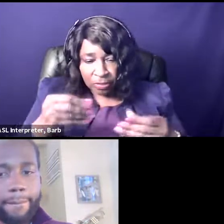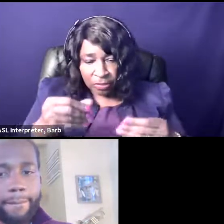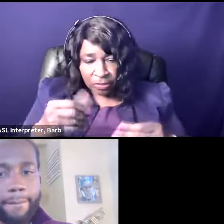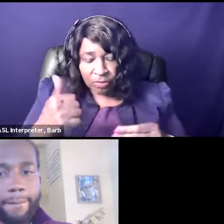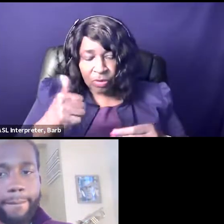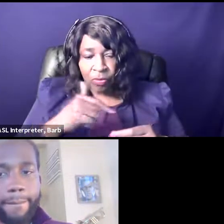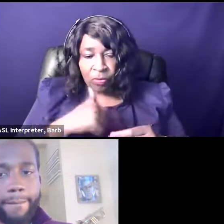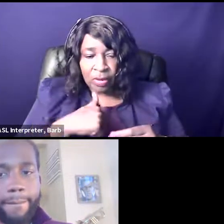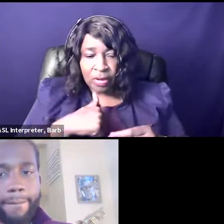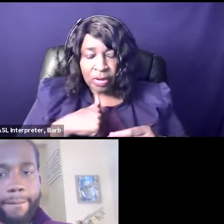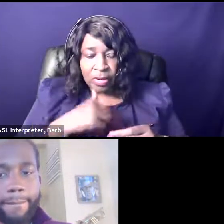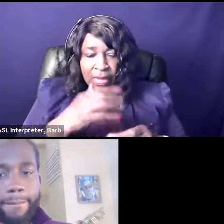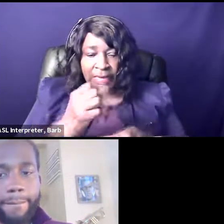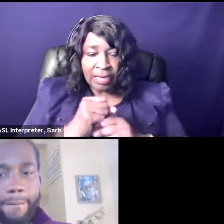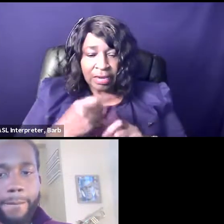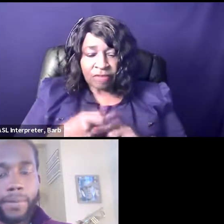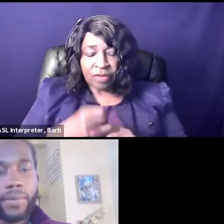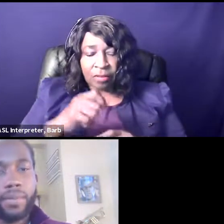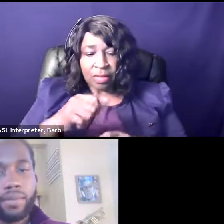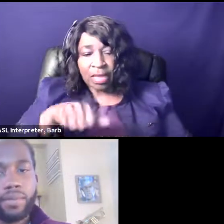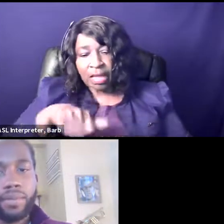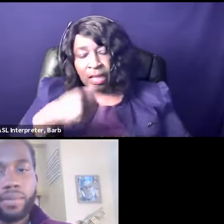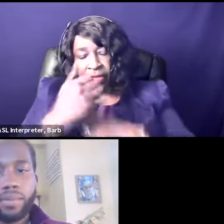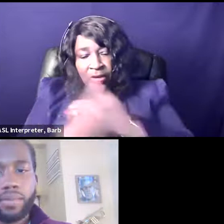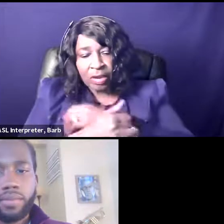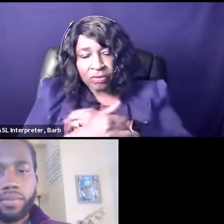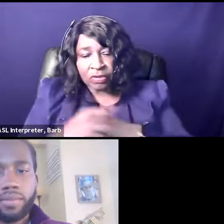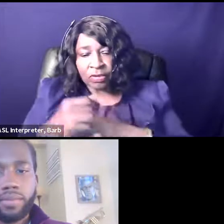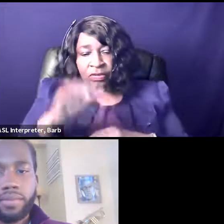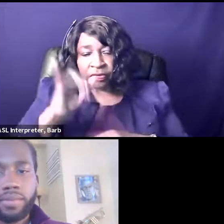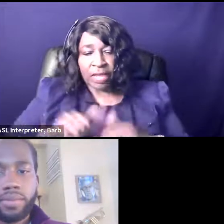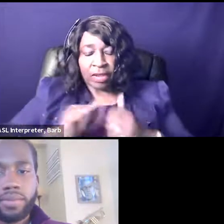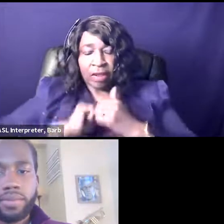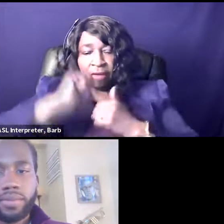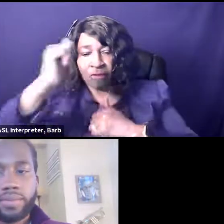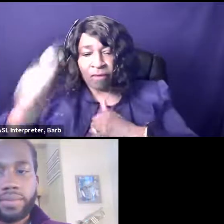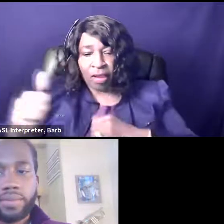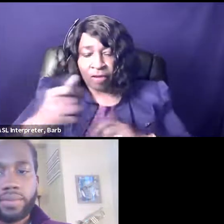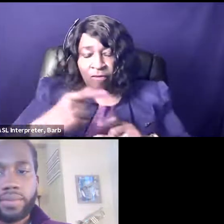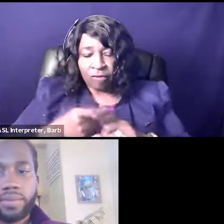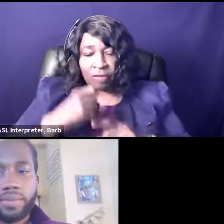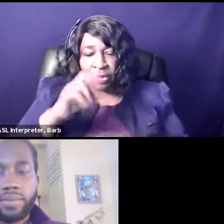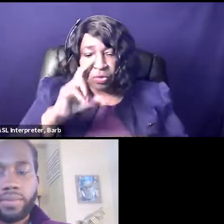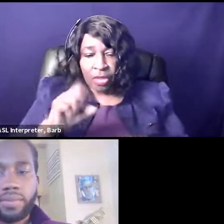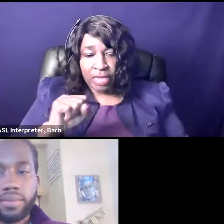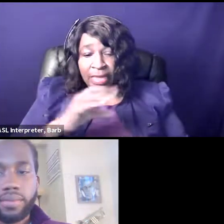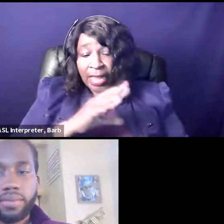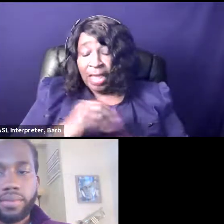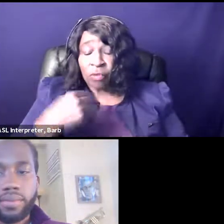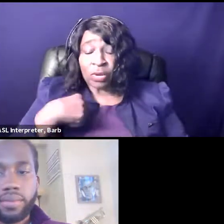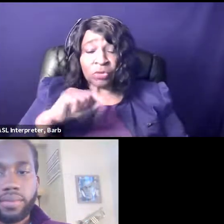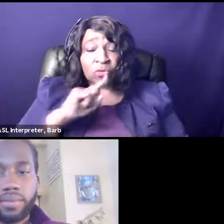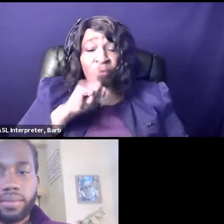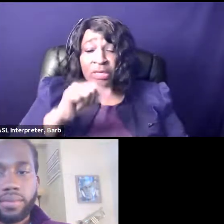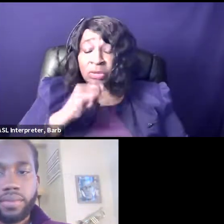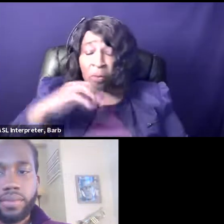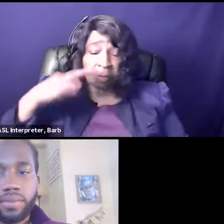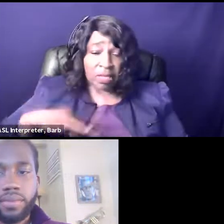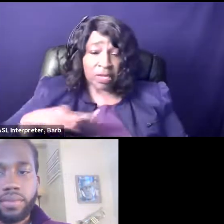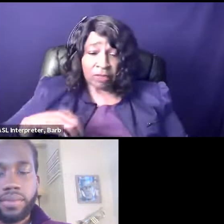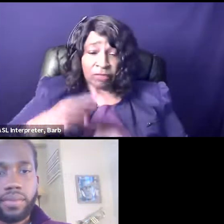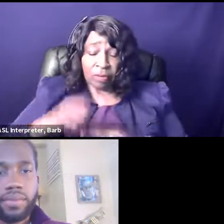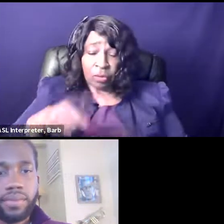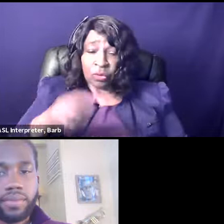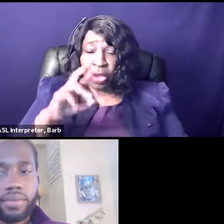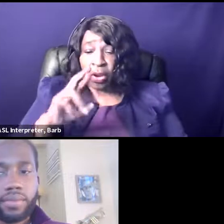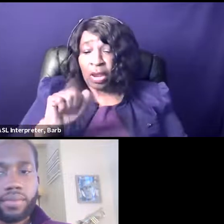from countries that are far from the US and even sometimes don't even benefit from those rare minerals. There's